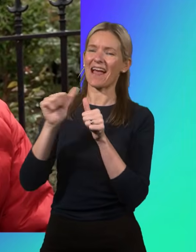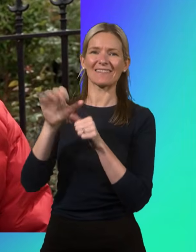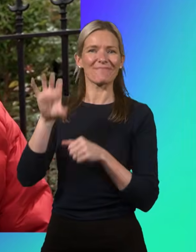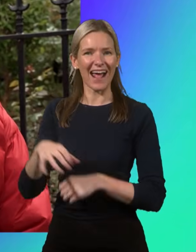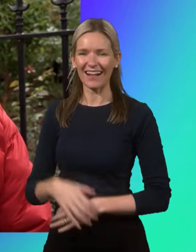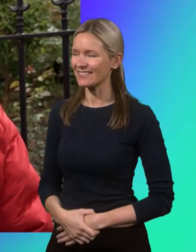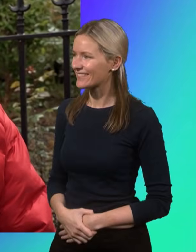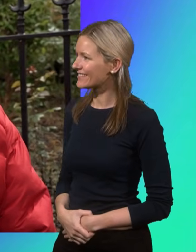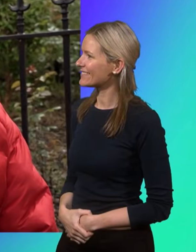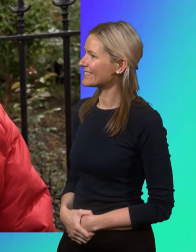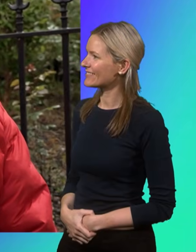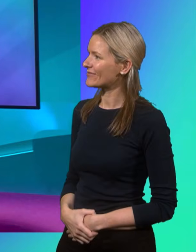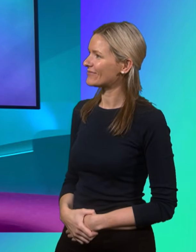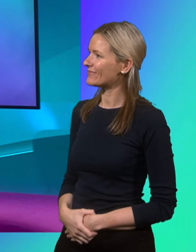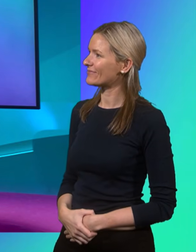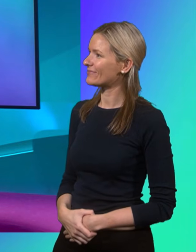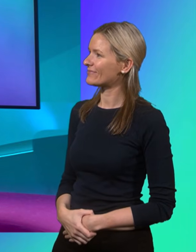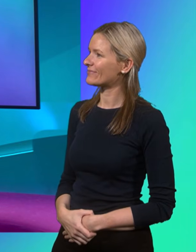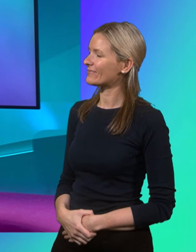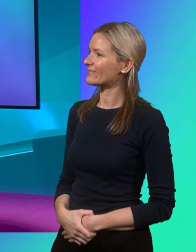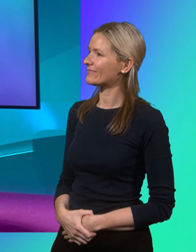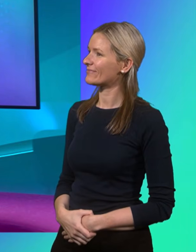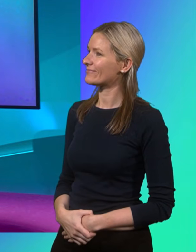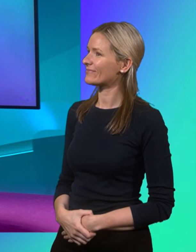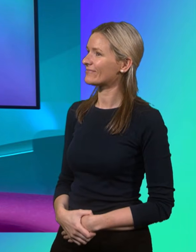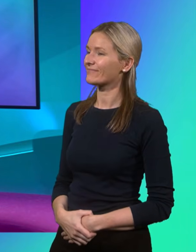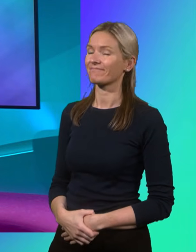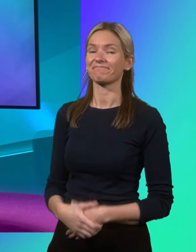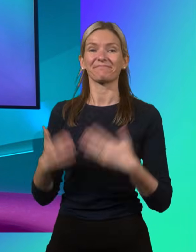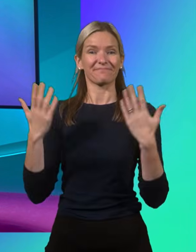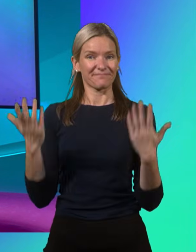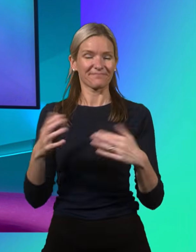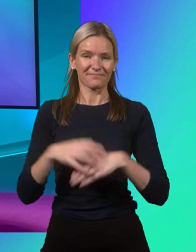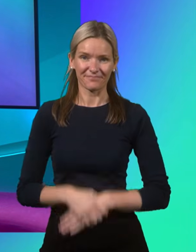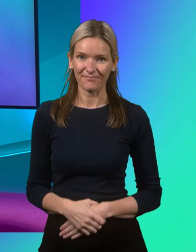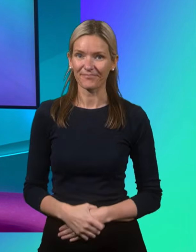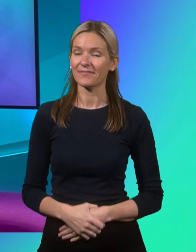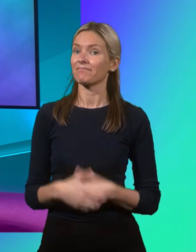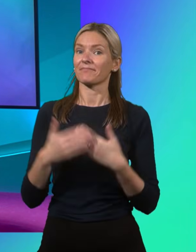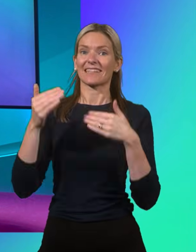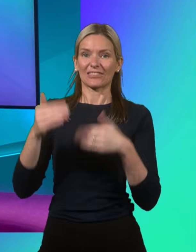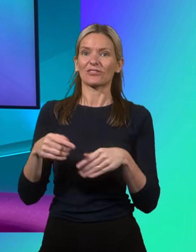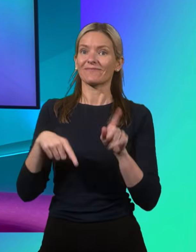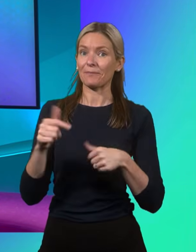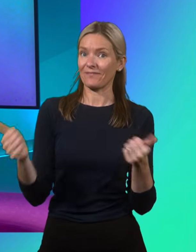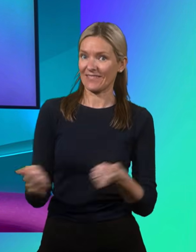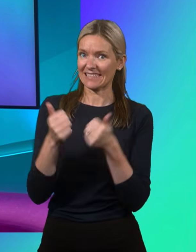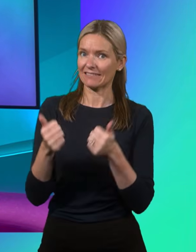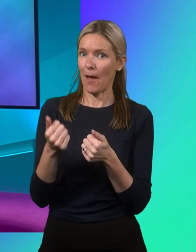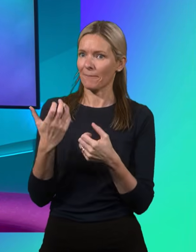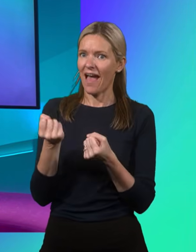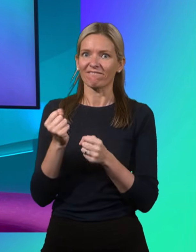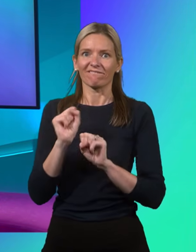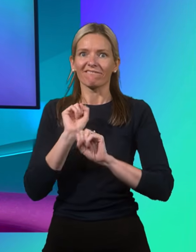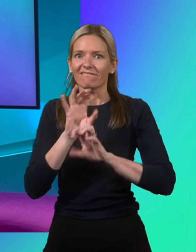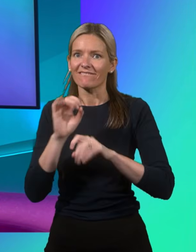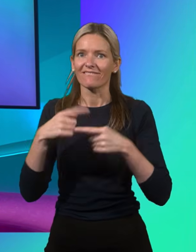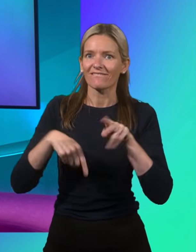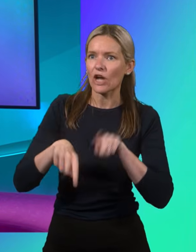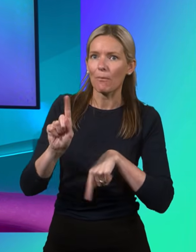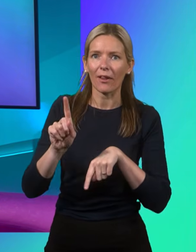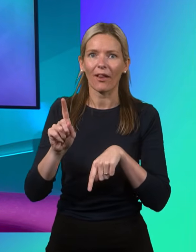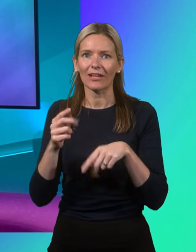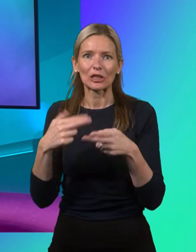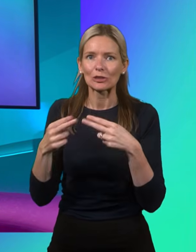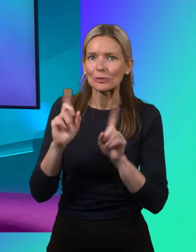the world a better place. Thanks so much for that, guys. Okay, now the season is over, but there's still lots of football